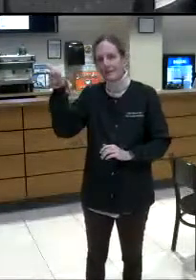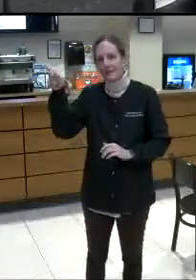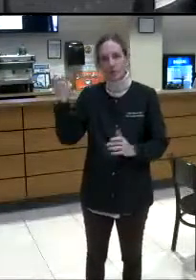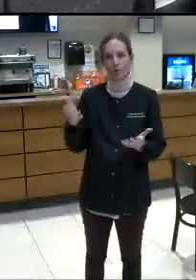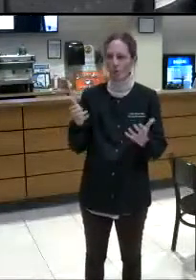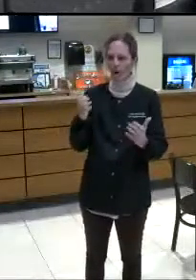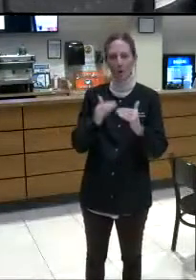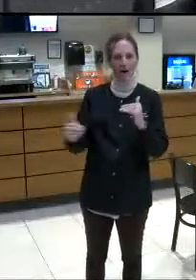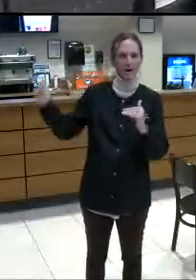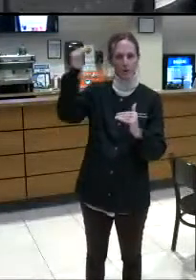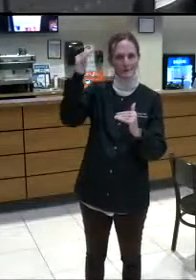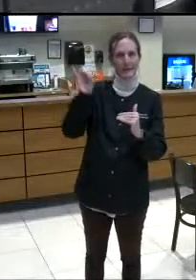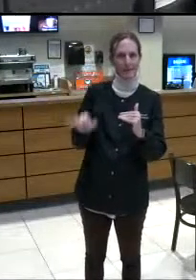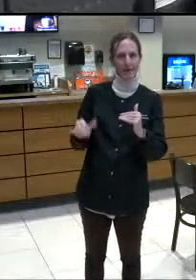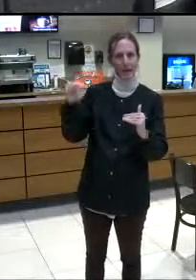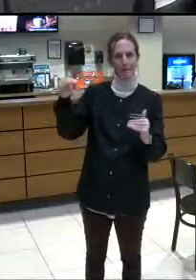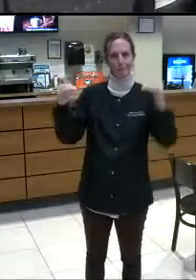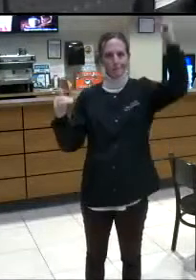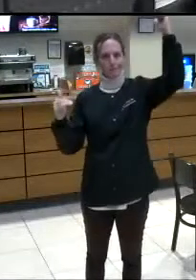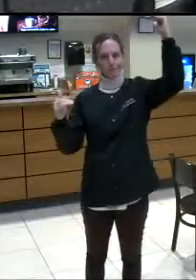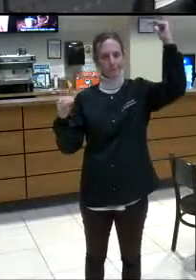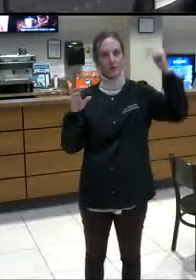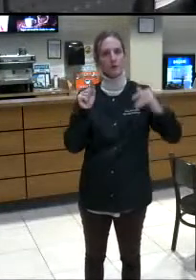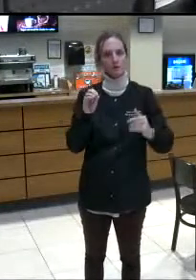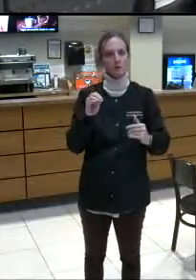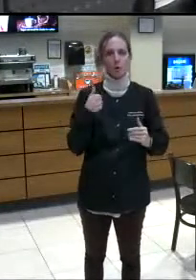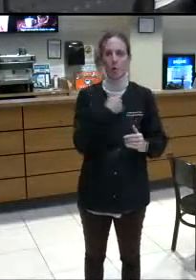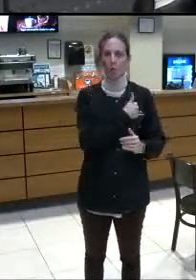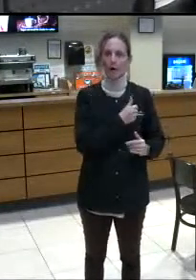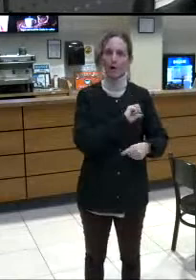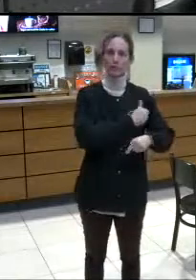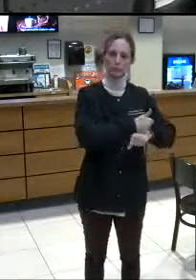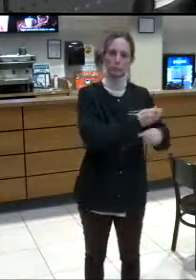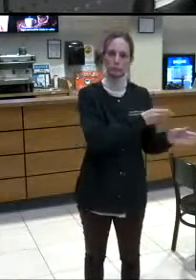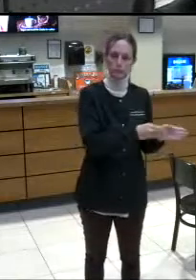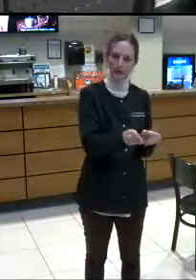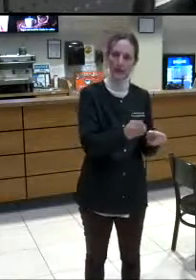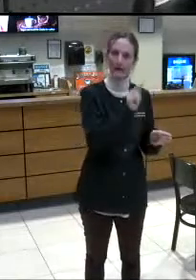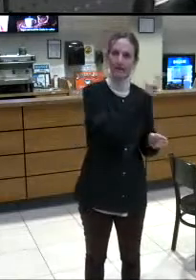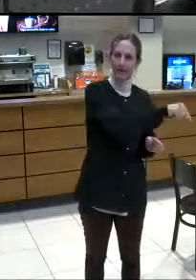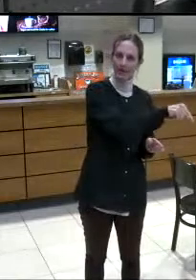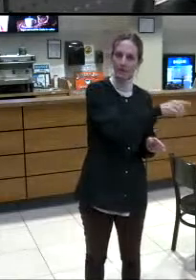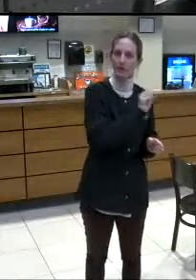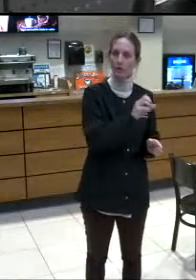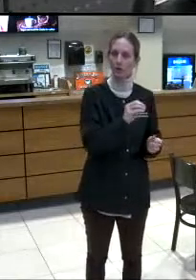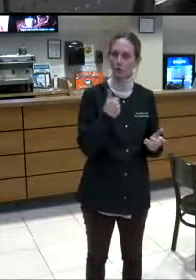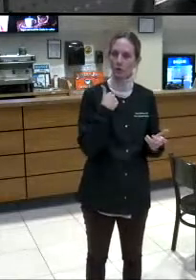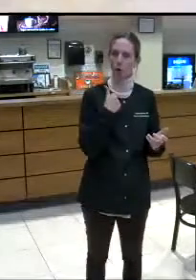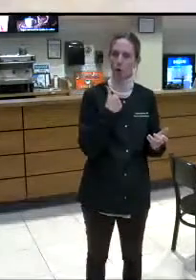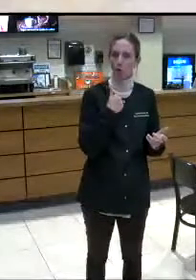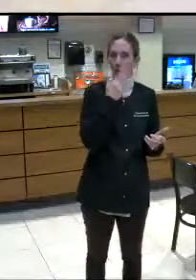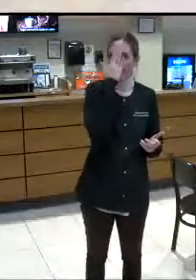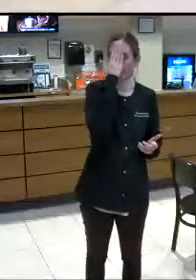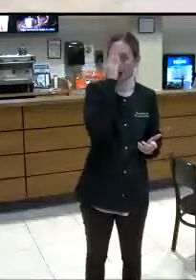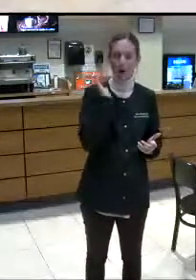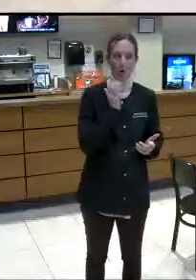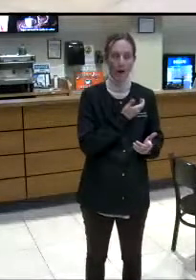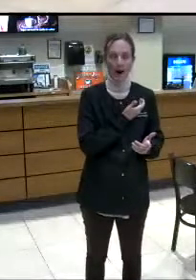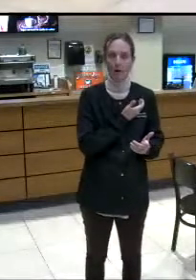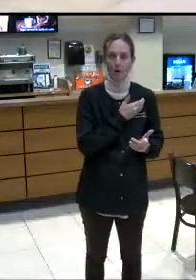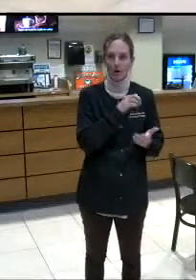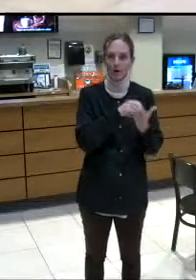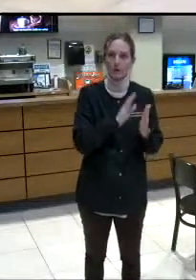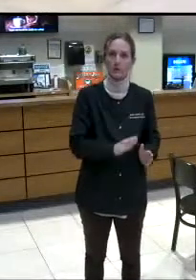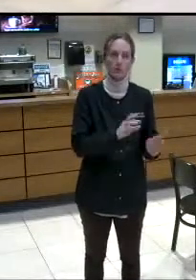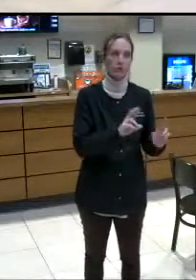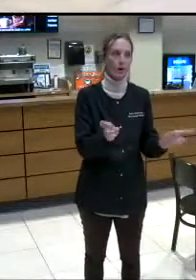so here are some things that we're implementing so that we are doubly making sure that our students are. As long as we're exceeding it,